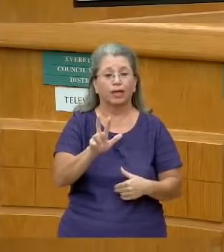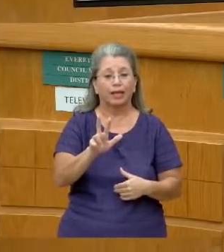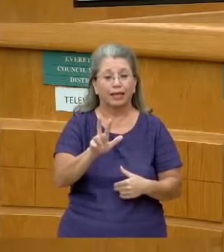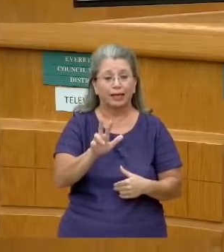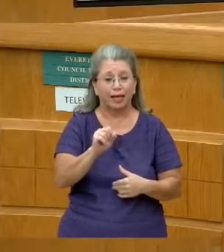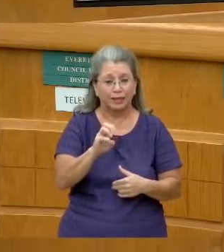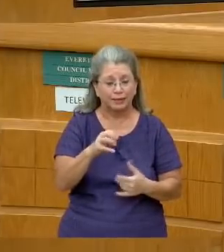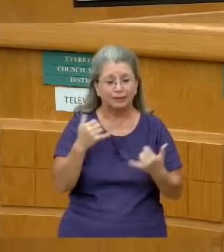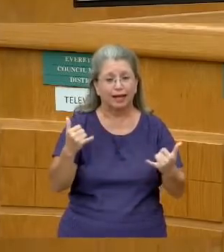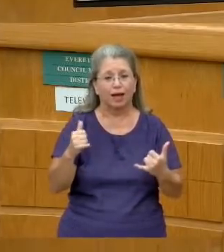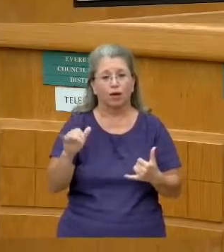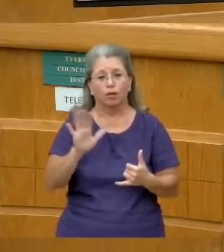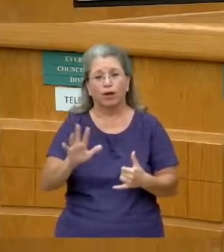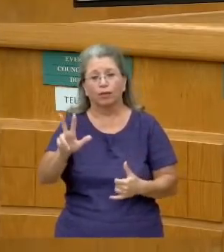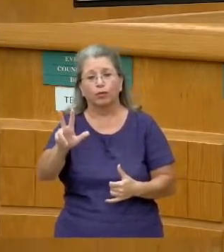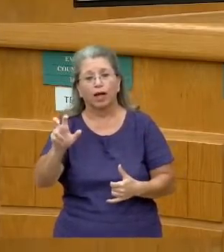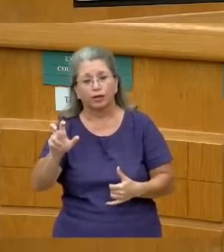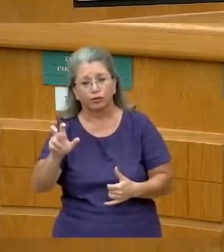now.